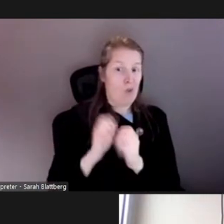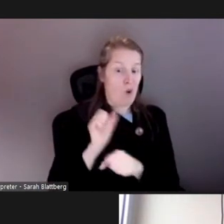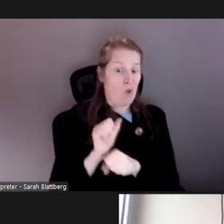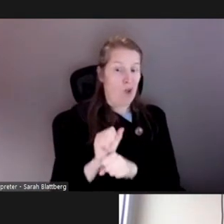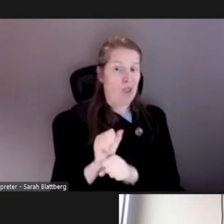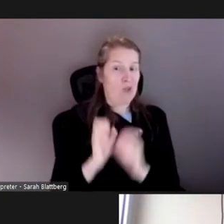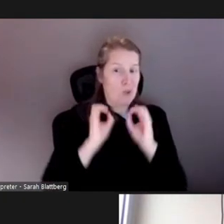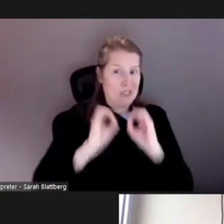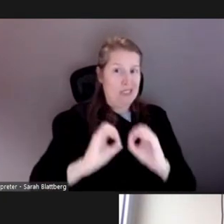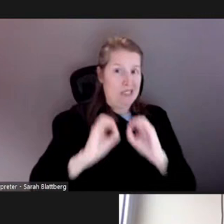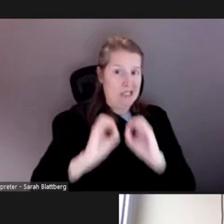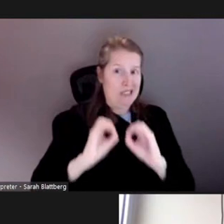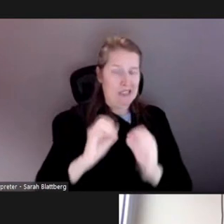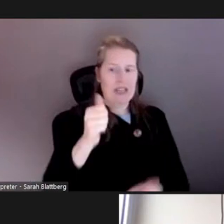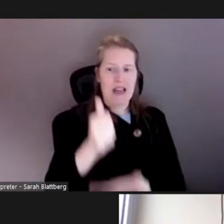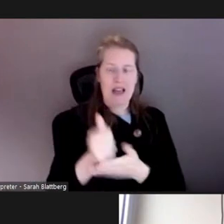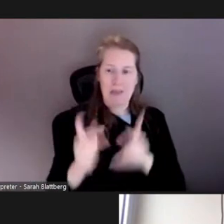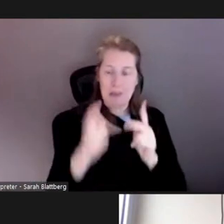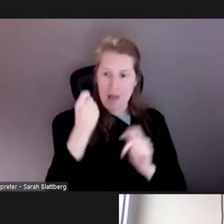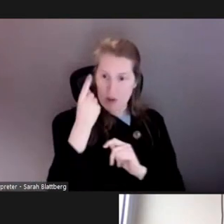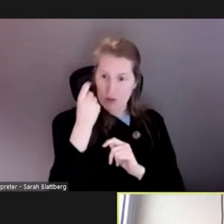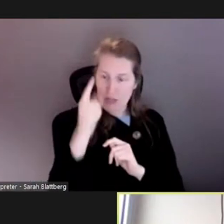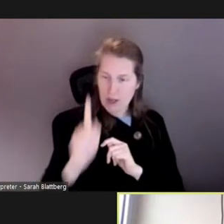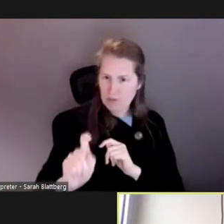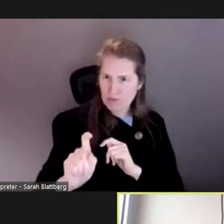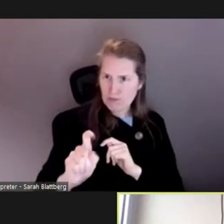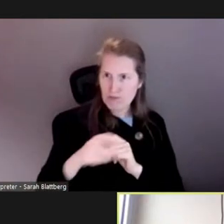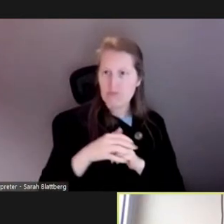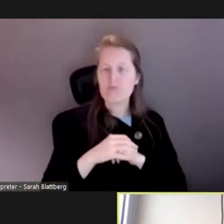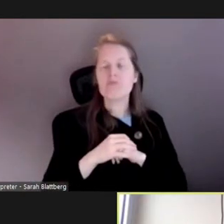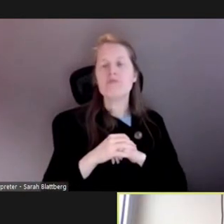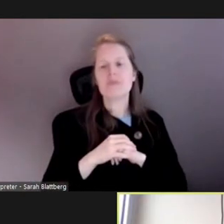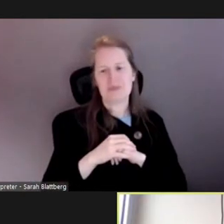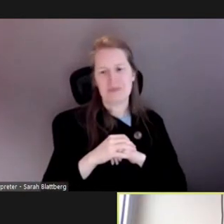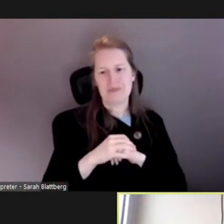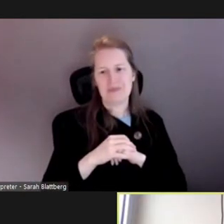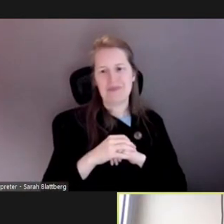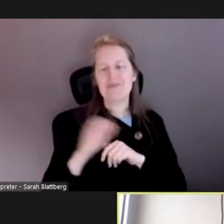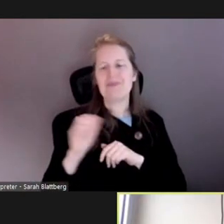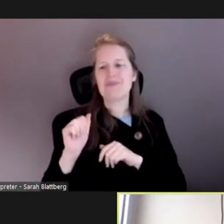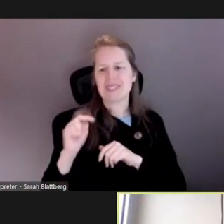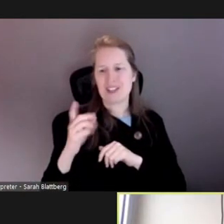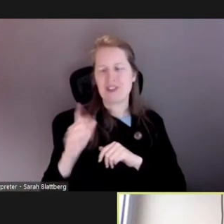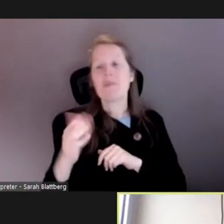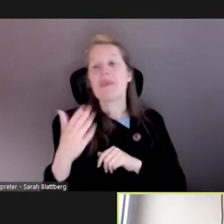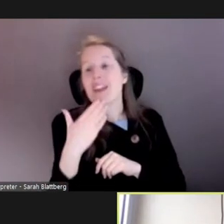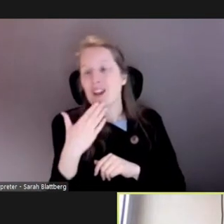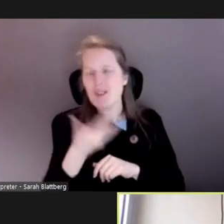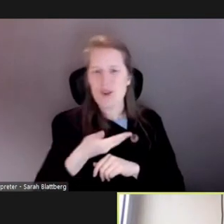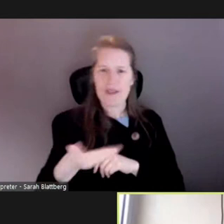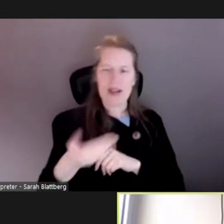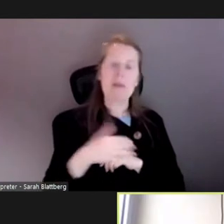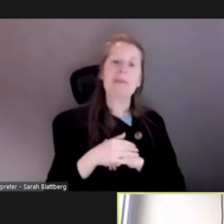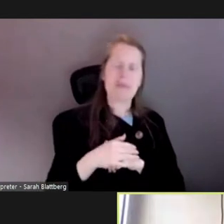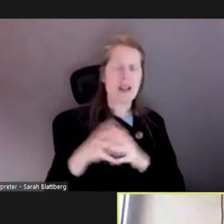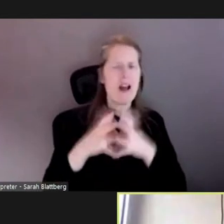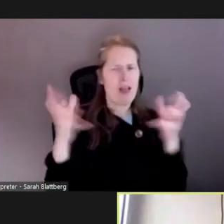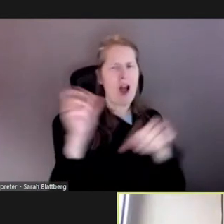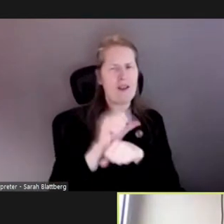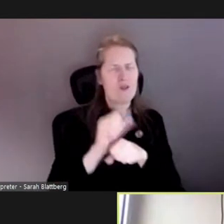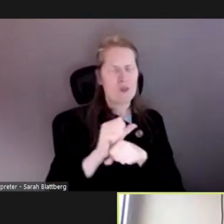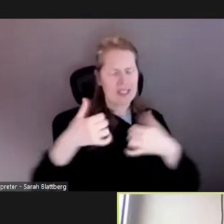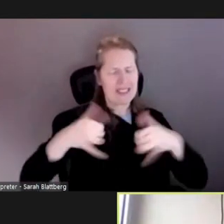can understand what's included? Yes. Thanks for having me, Ed. Yes, there's a lot of work to be done there.